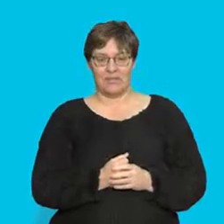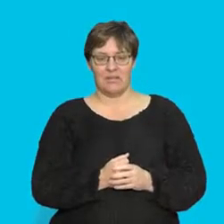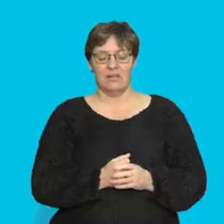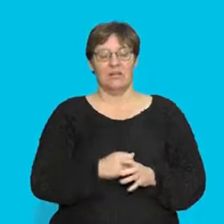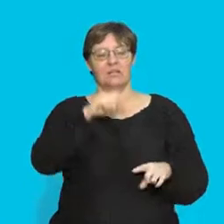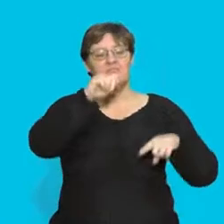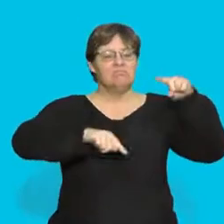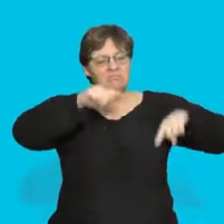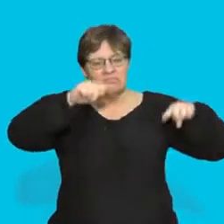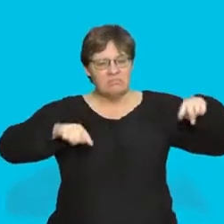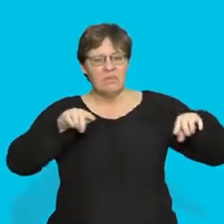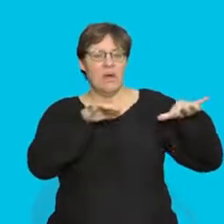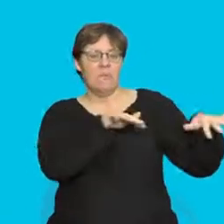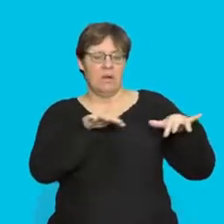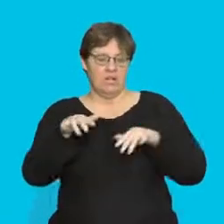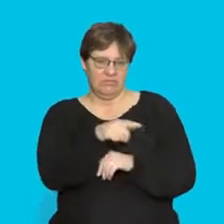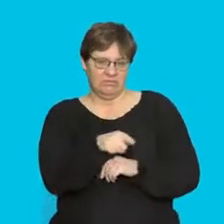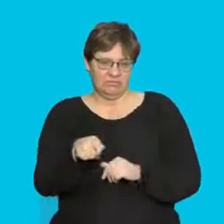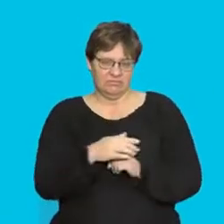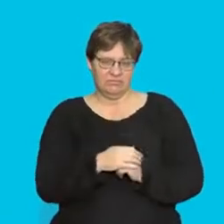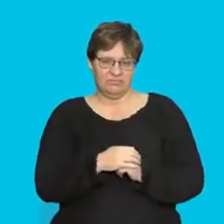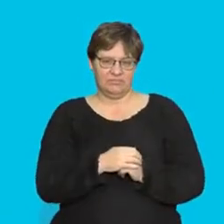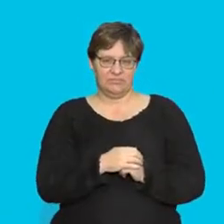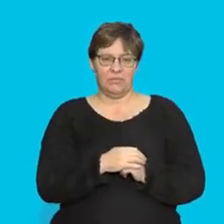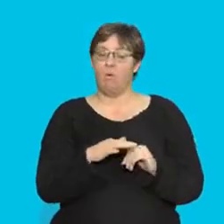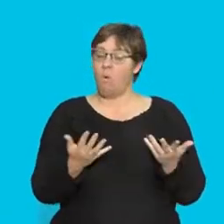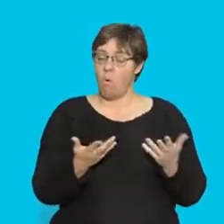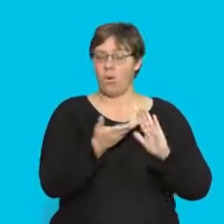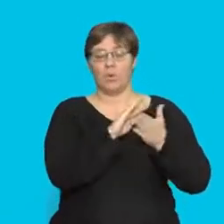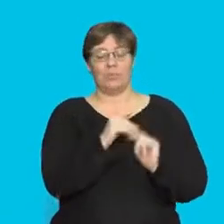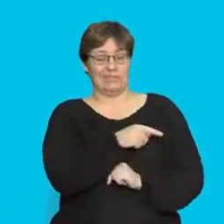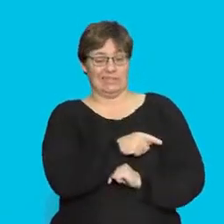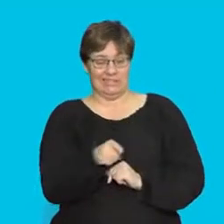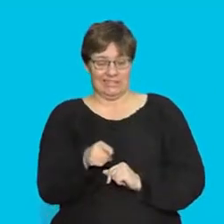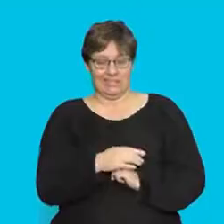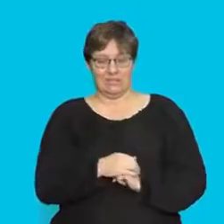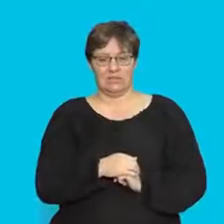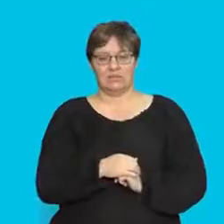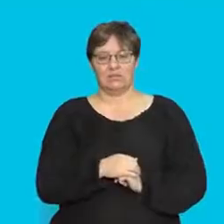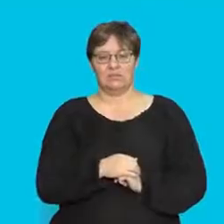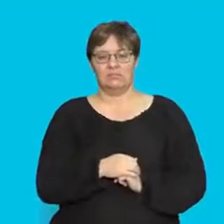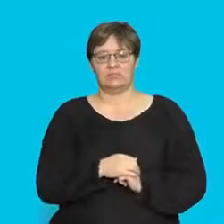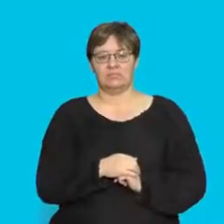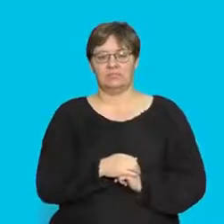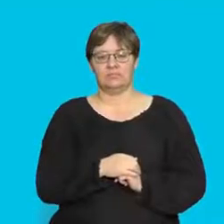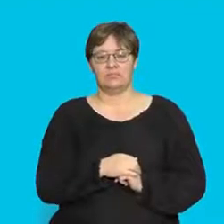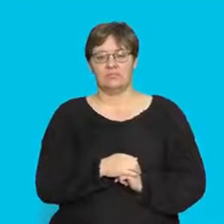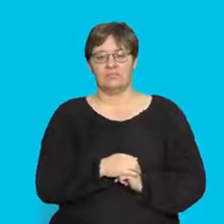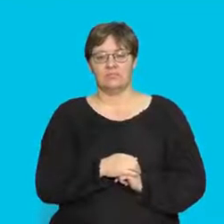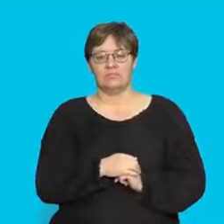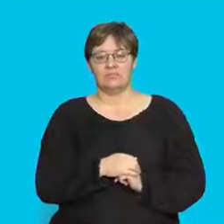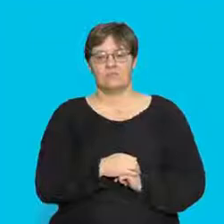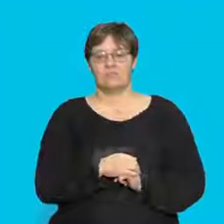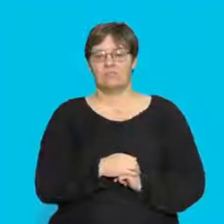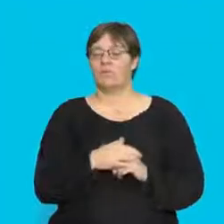these different populations, or our community, is going to be